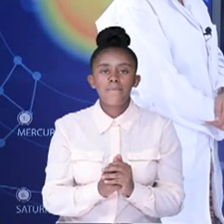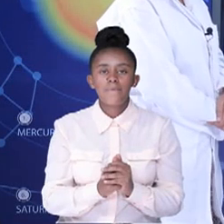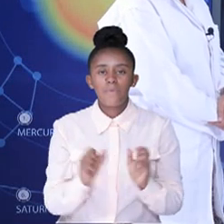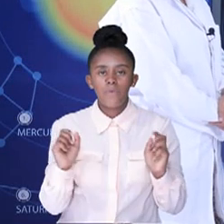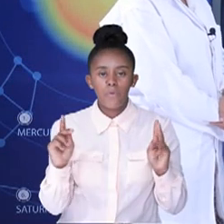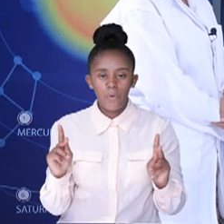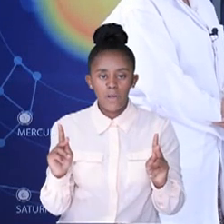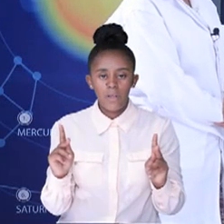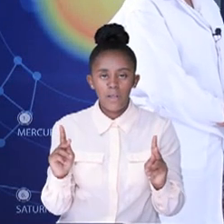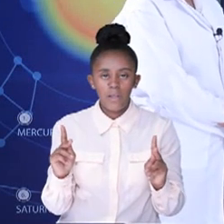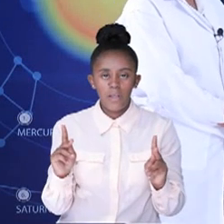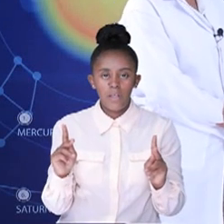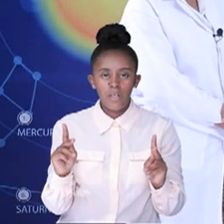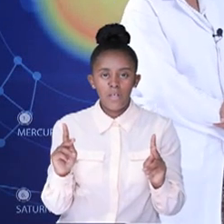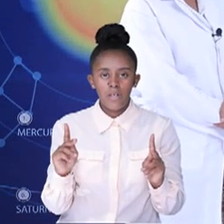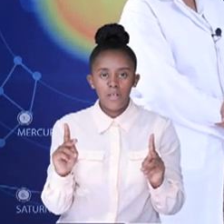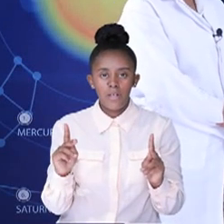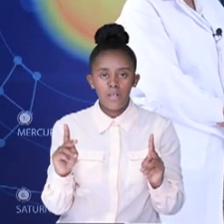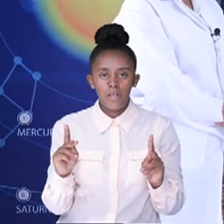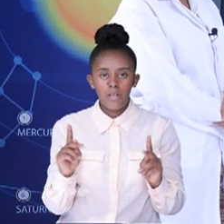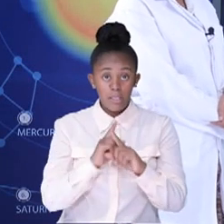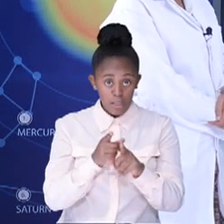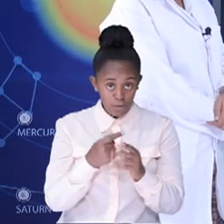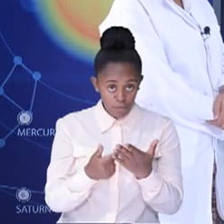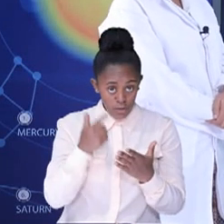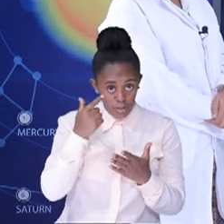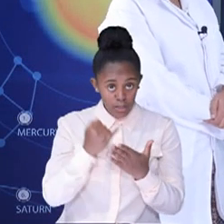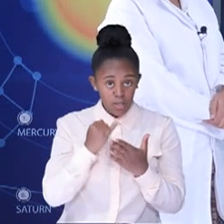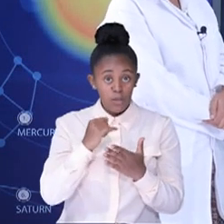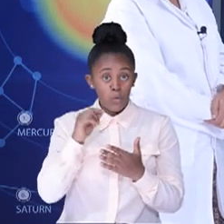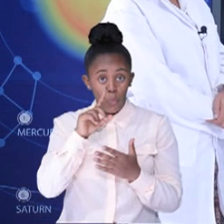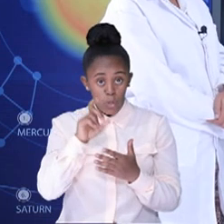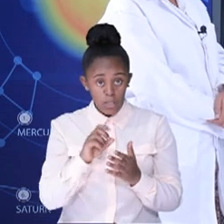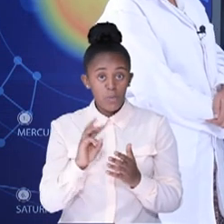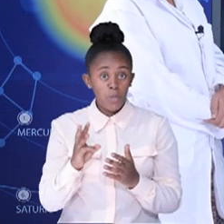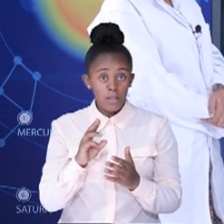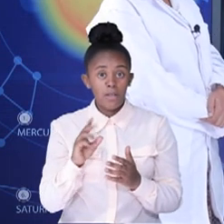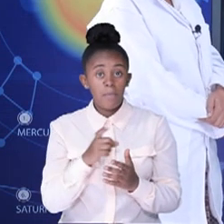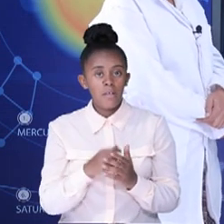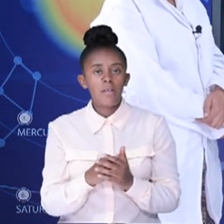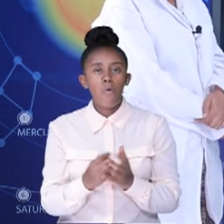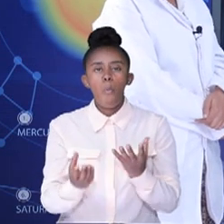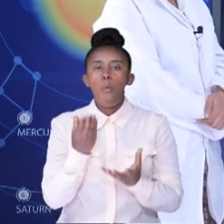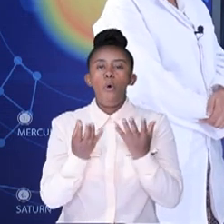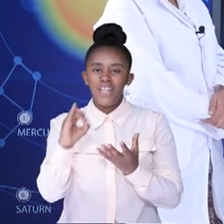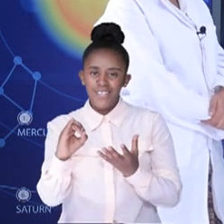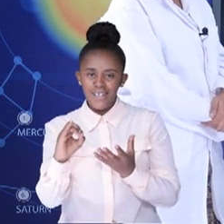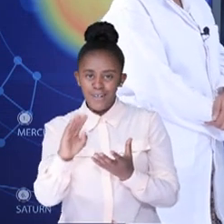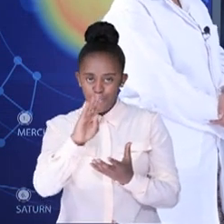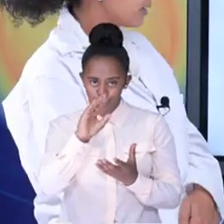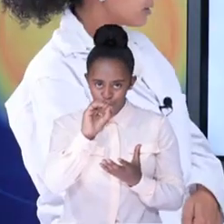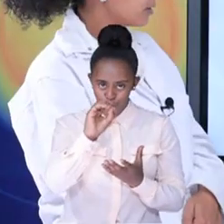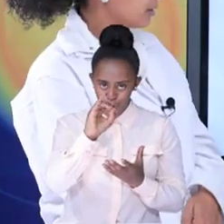Okay, the answer for this question will be boiling.